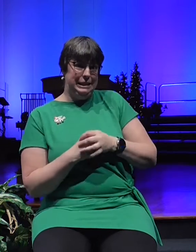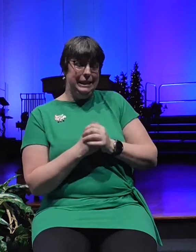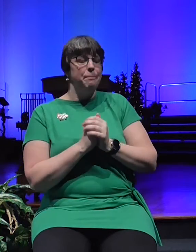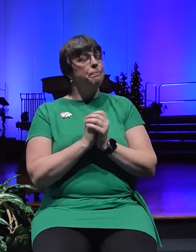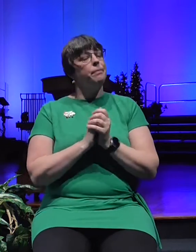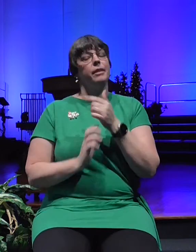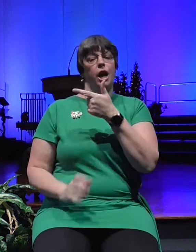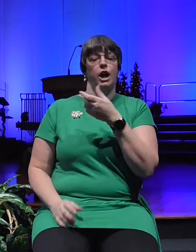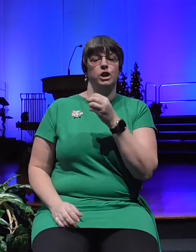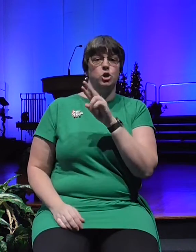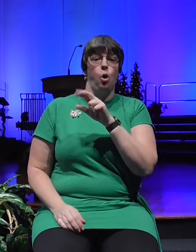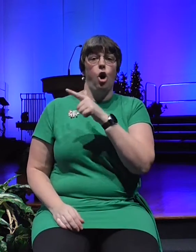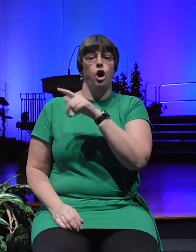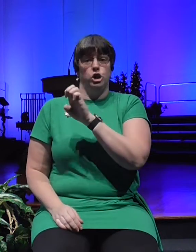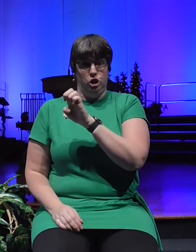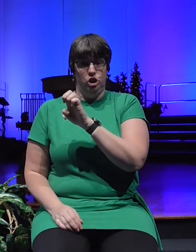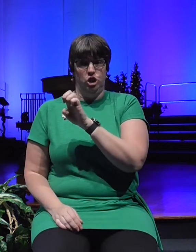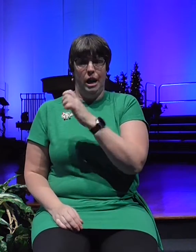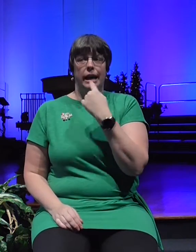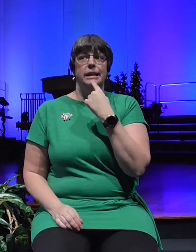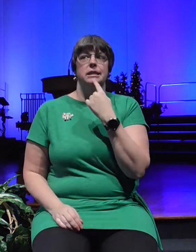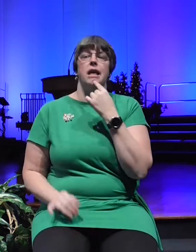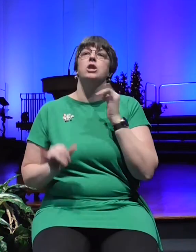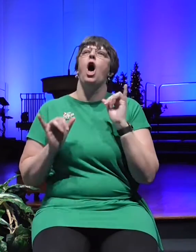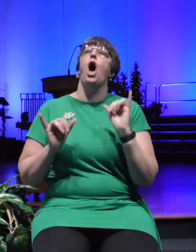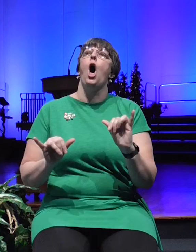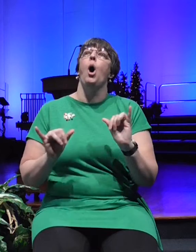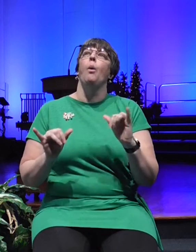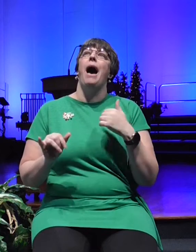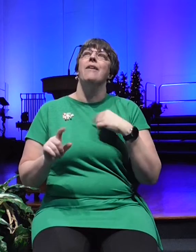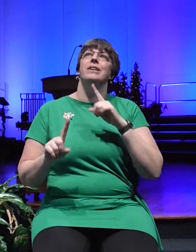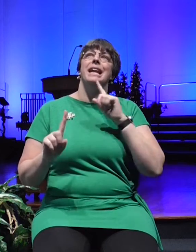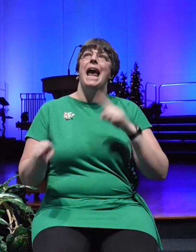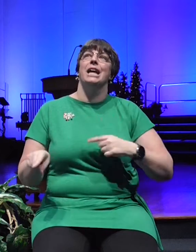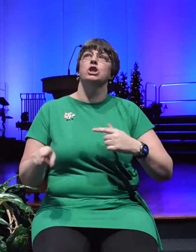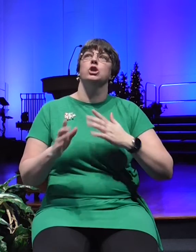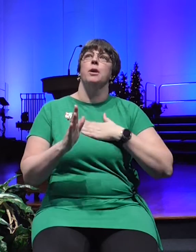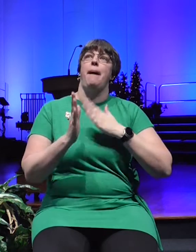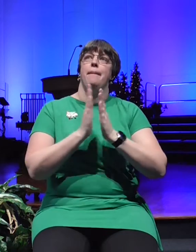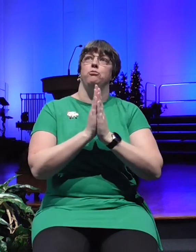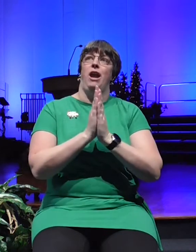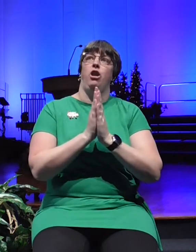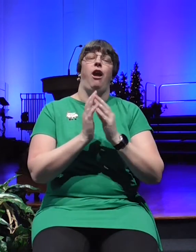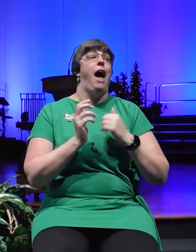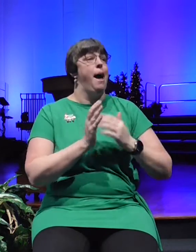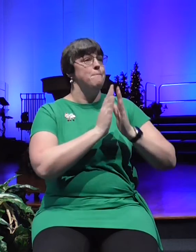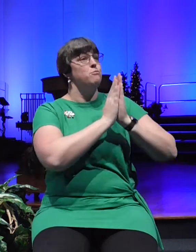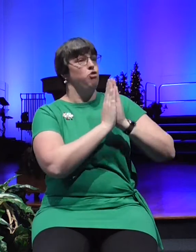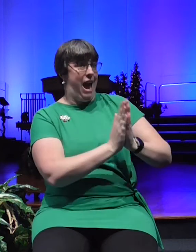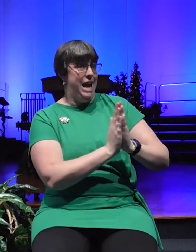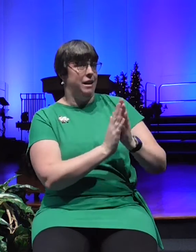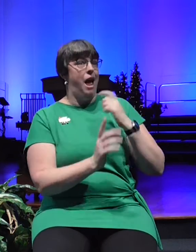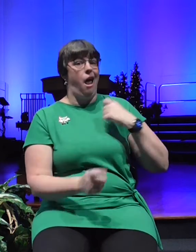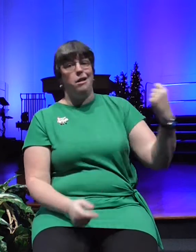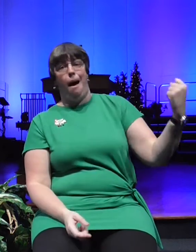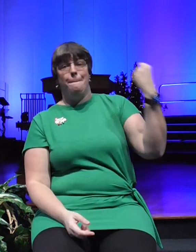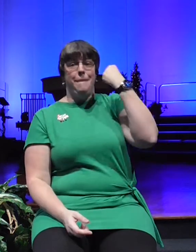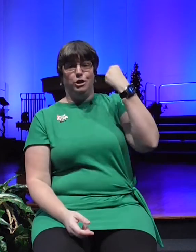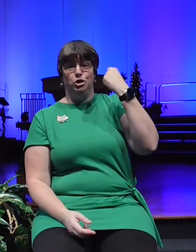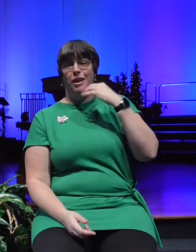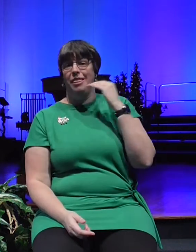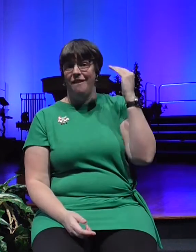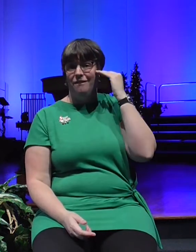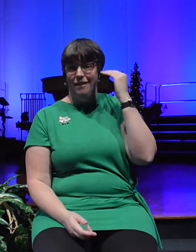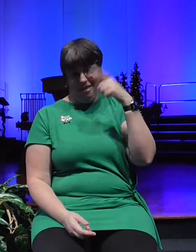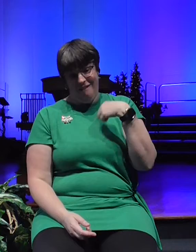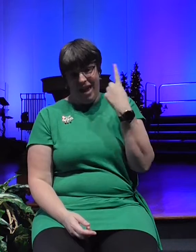But George says, I got an answer to my prayer. I prayed and I got punched in the face. An answer to prayer.